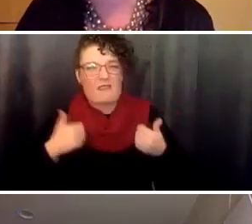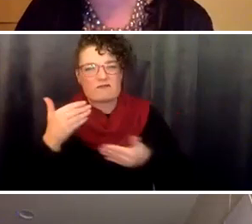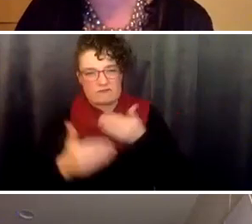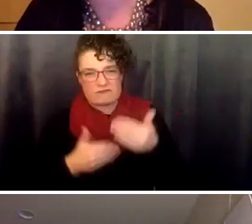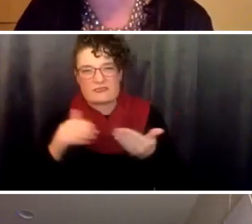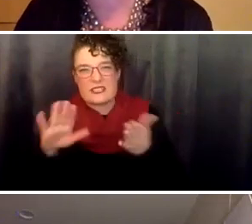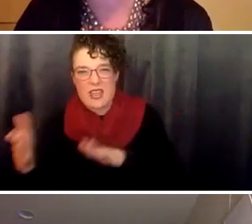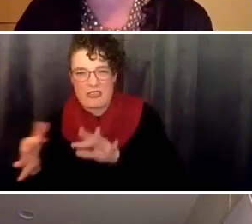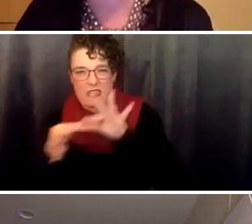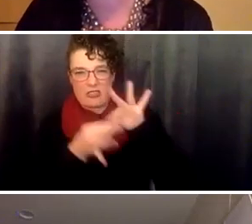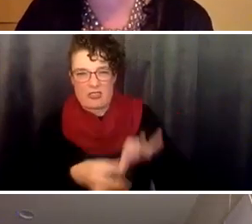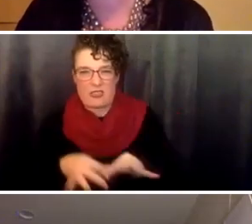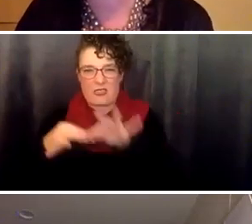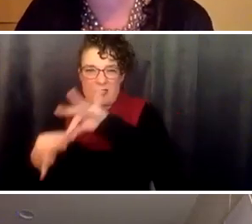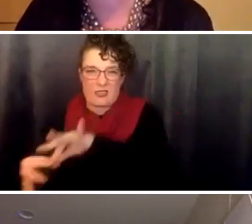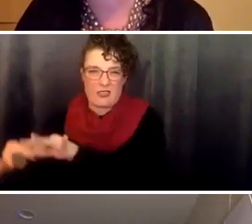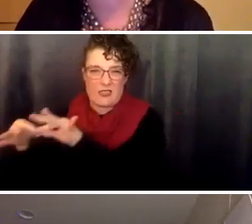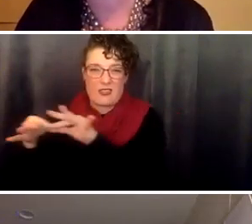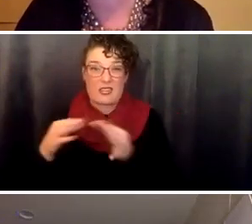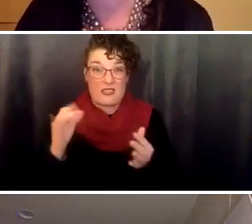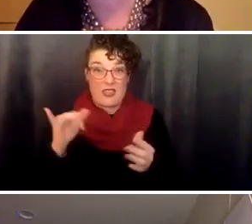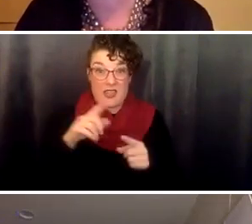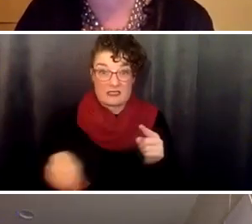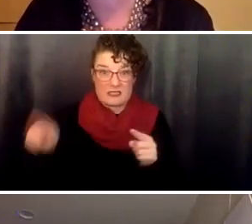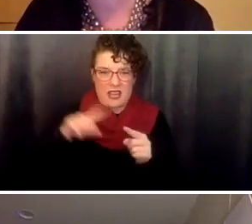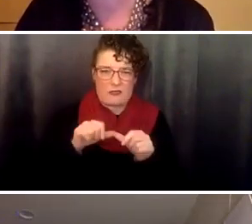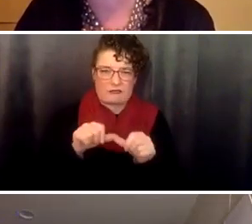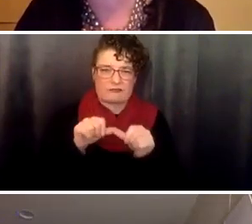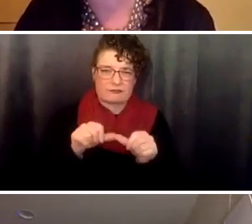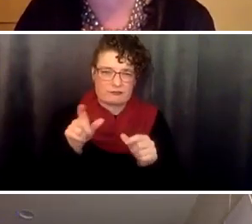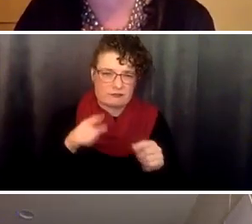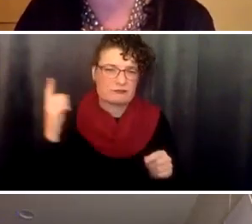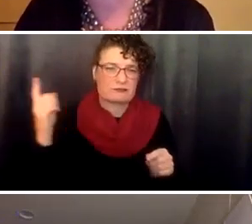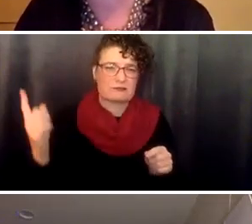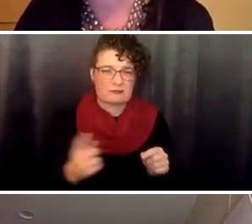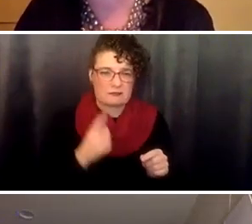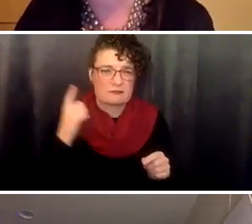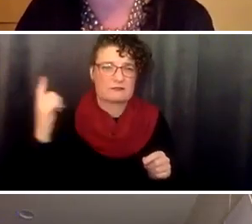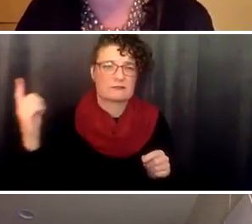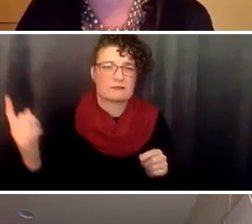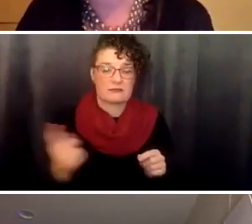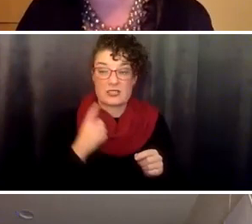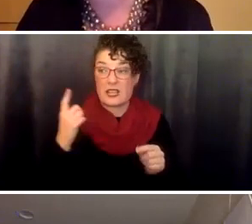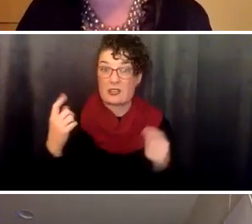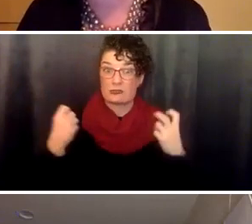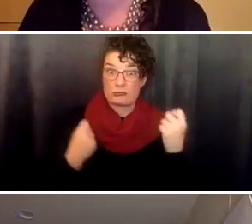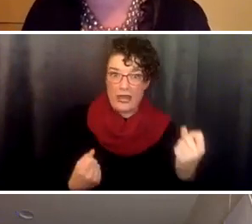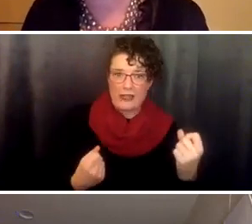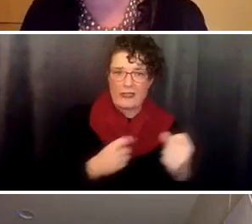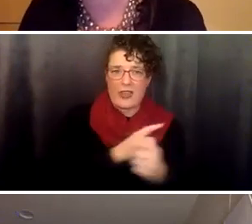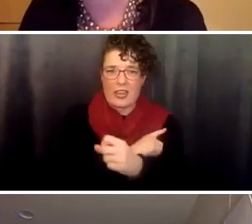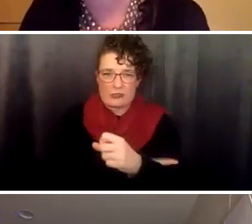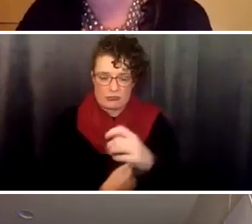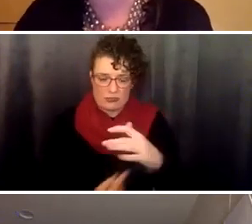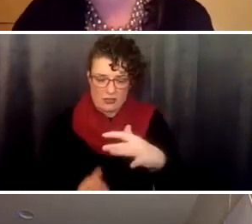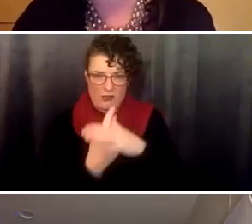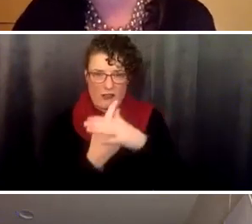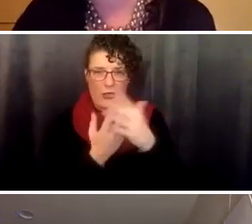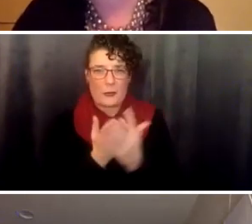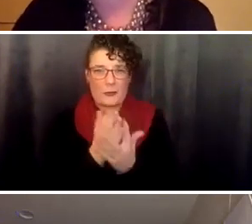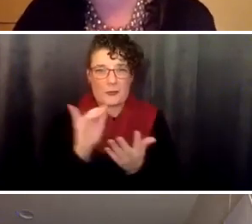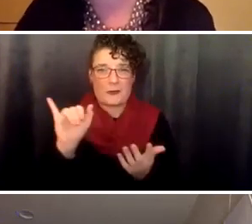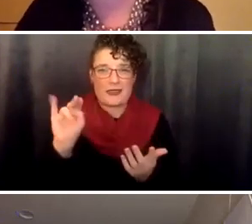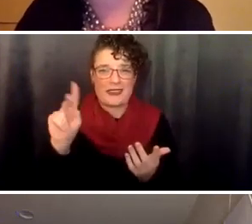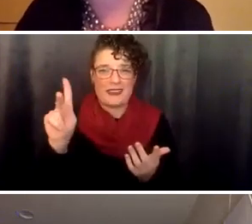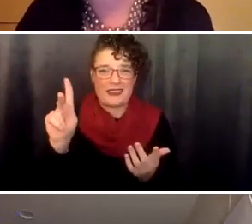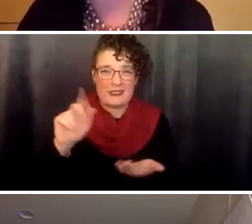cycle spins me back into the depths. Faded energy and strength makes itself known in the ink, buffed by wooden spoon